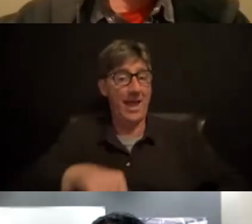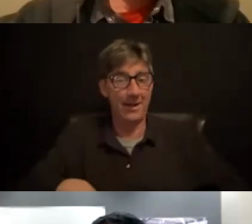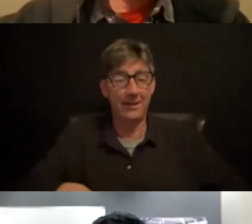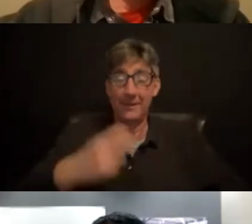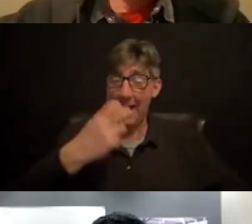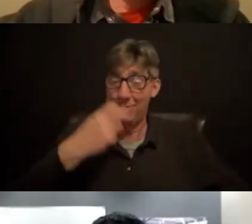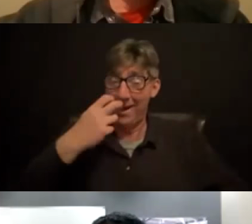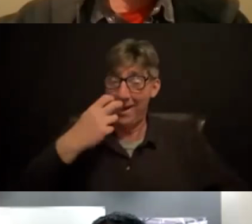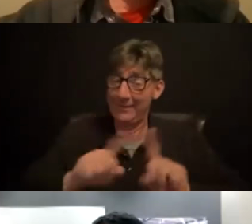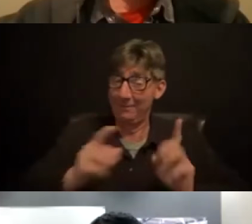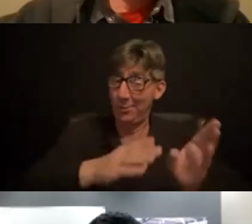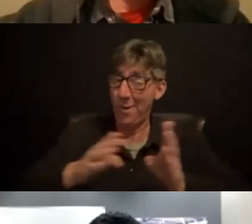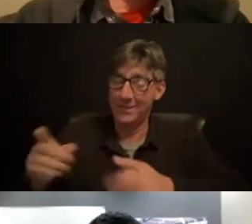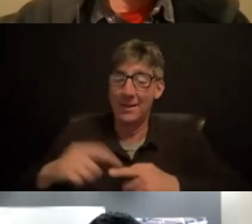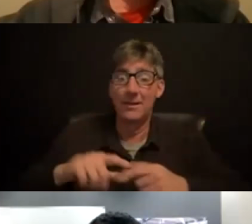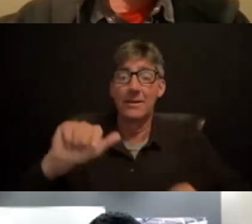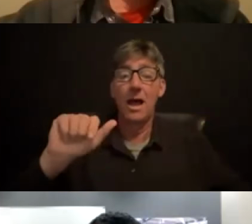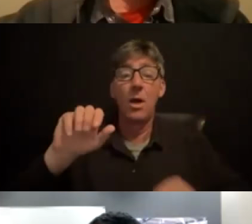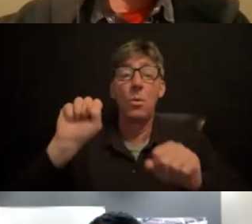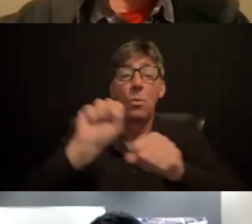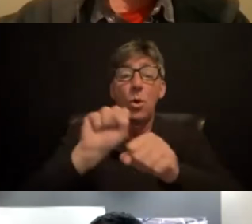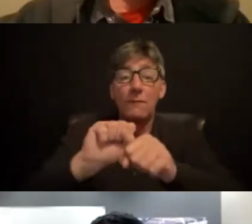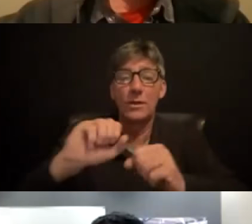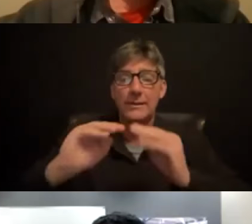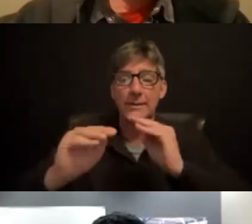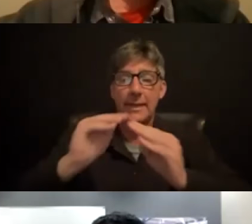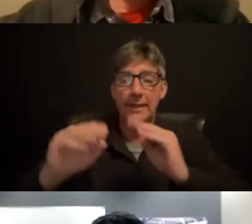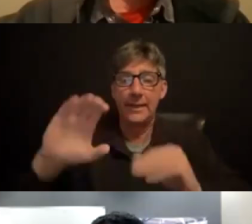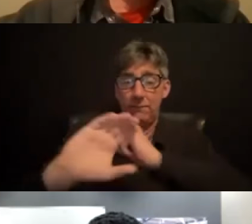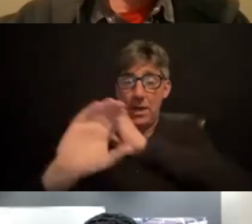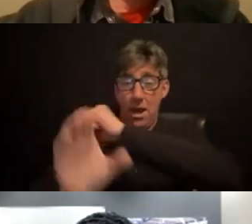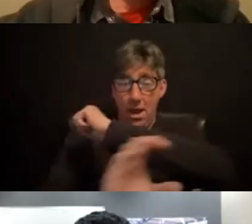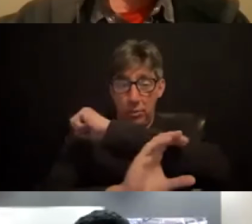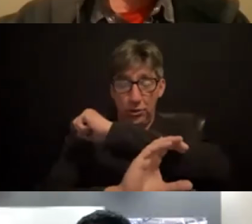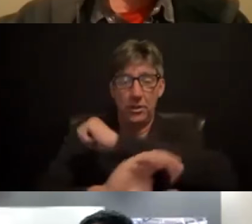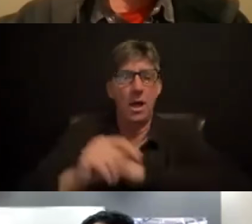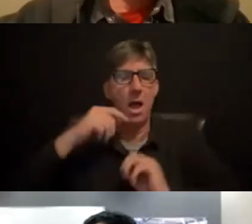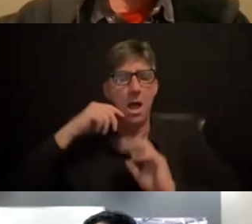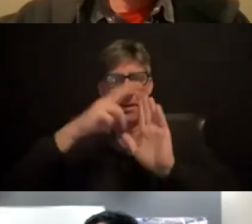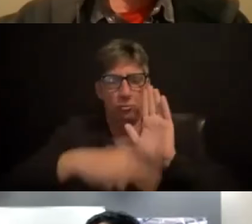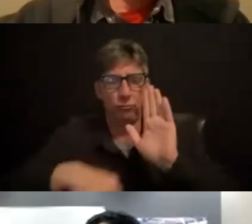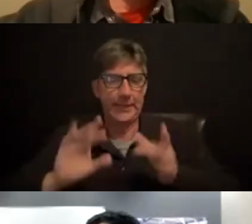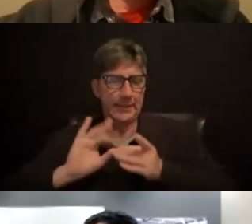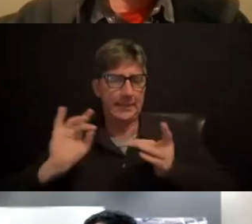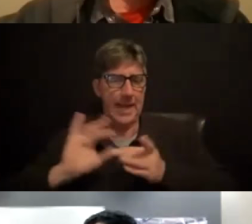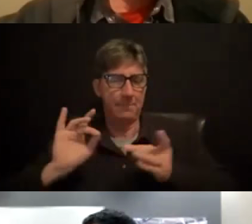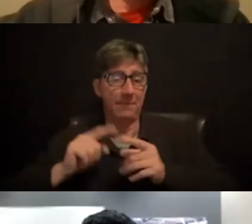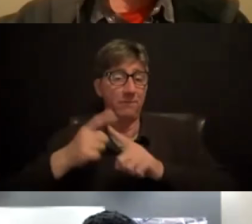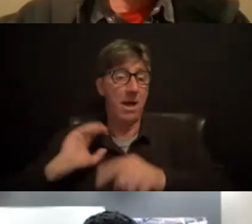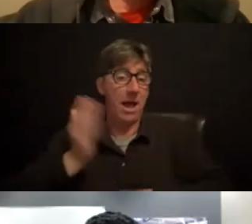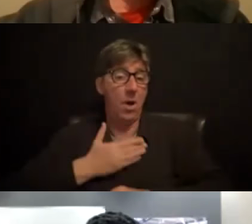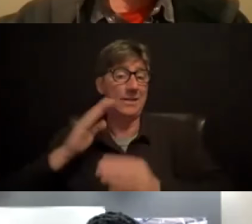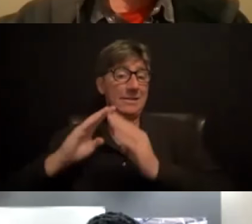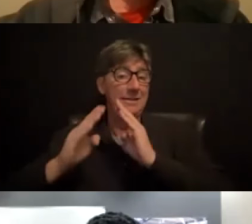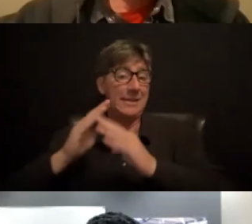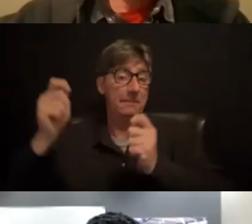Andy Rieker. I work for the City of Cambridge. And I'm actually just going to read a statement on behalf of our city manager. I